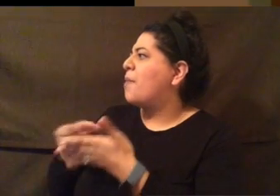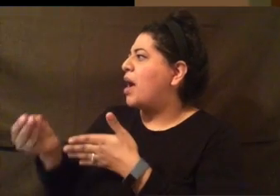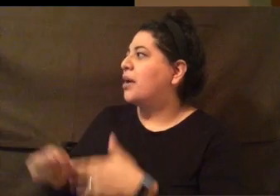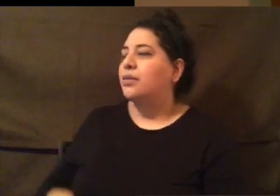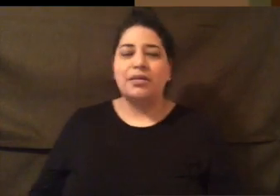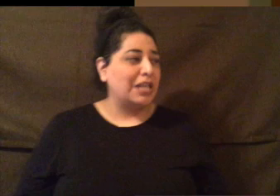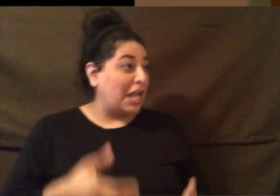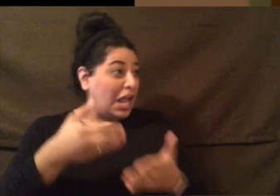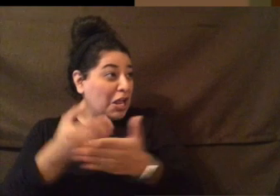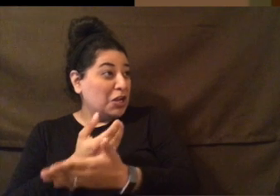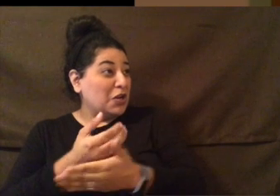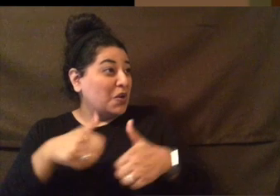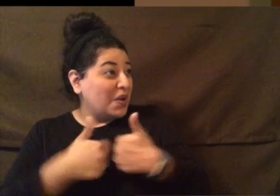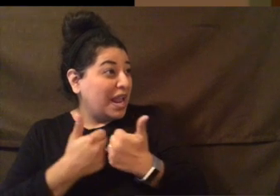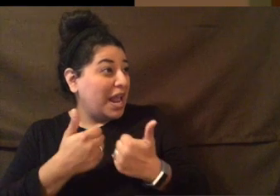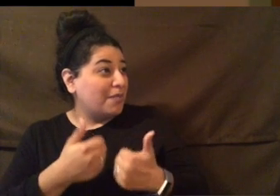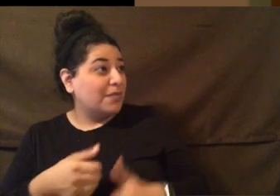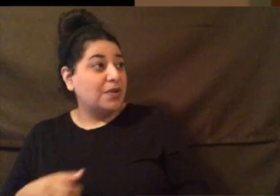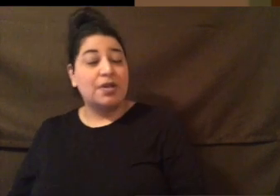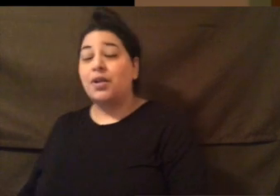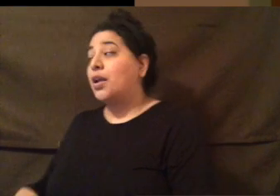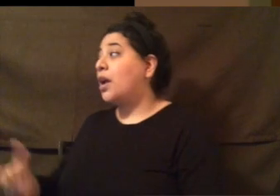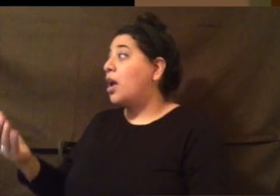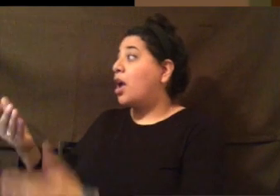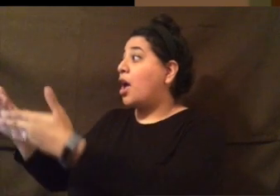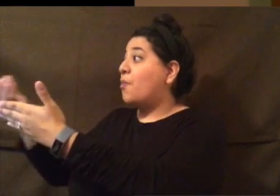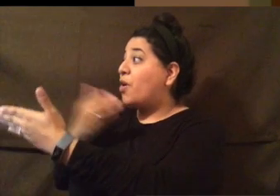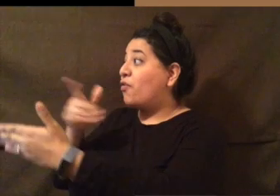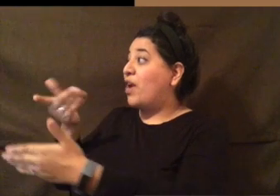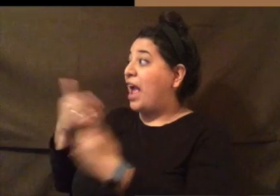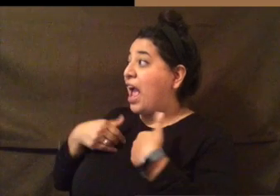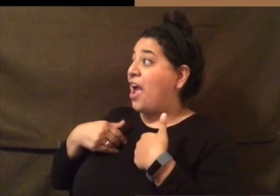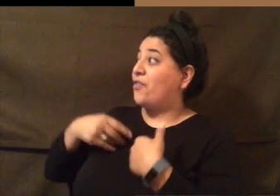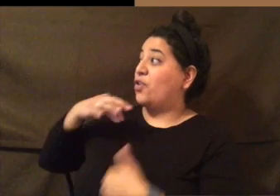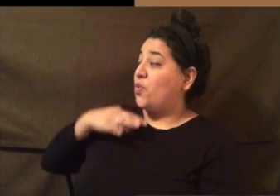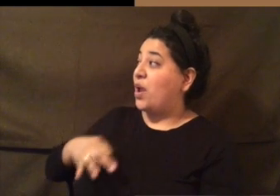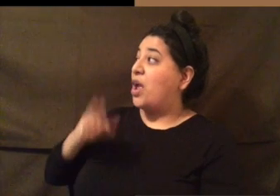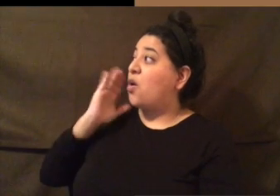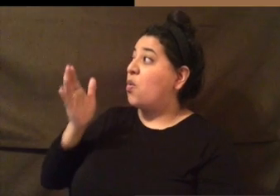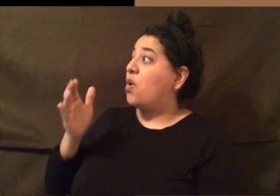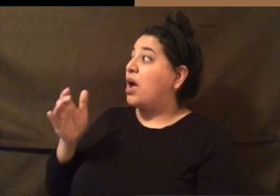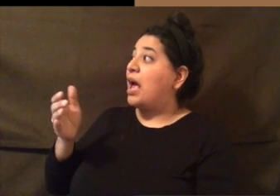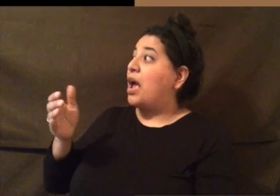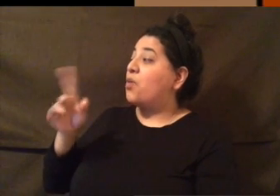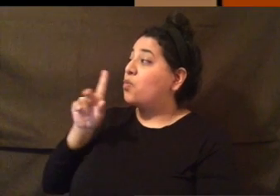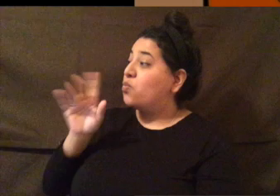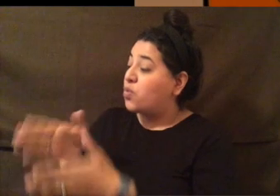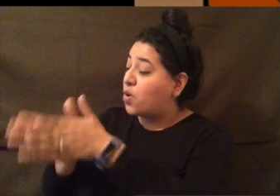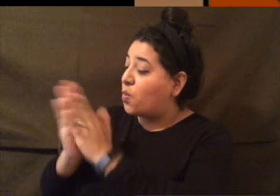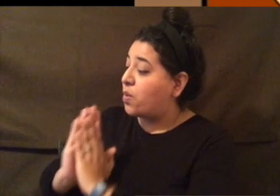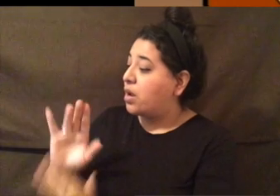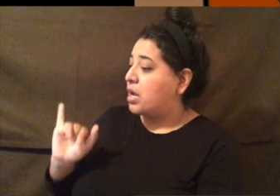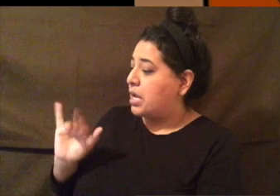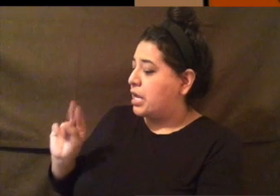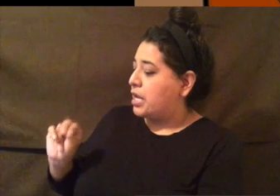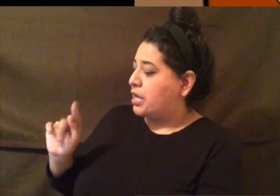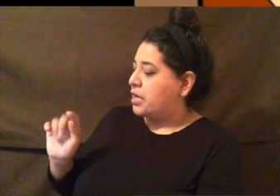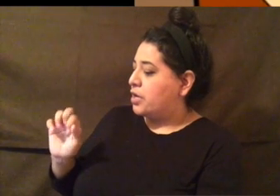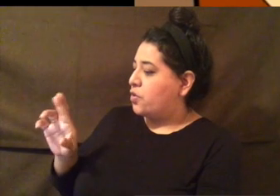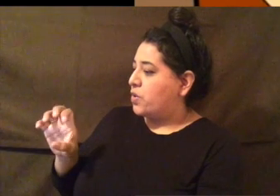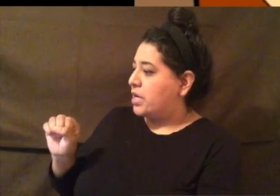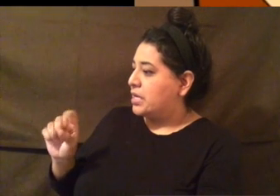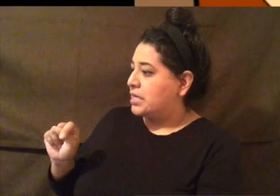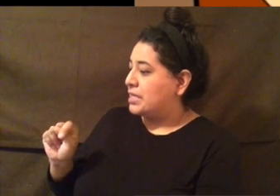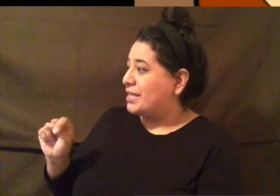the bank is going to tell you how much interest you have to pay them. What's interest? Interest is the money you have to pay the